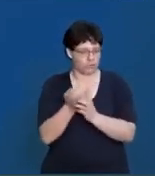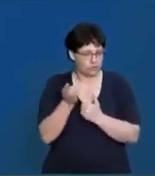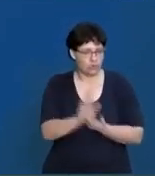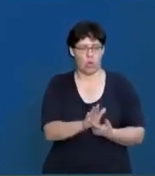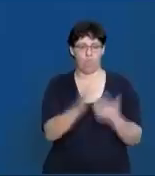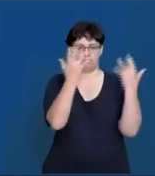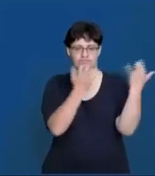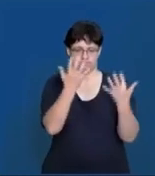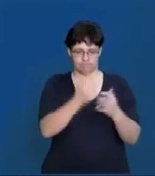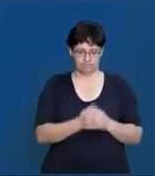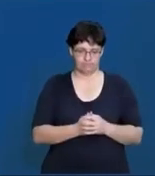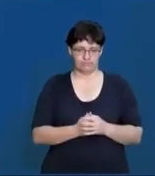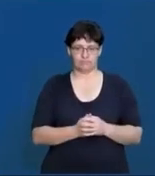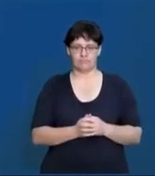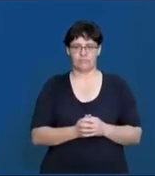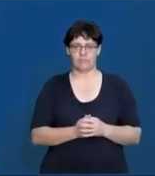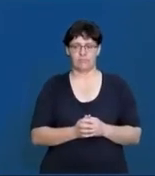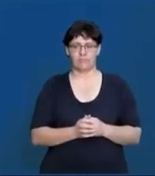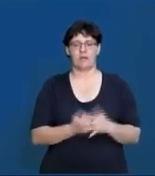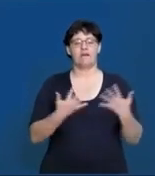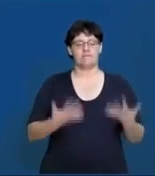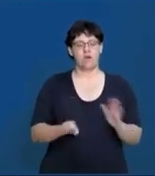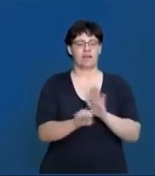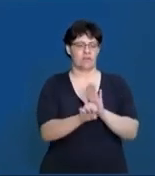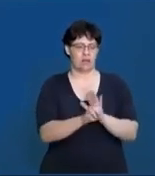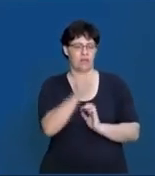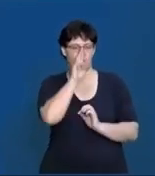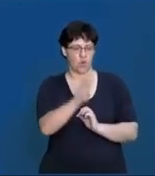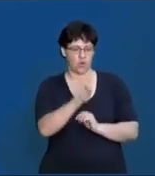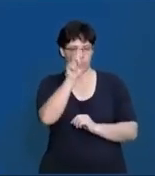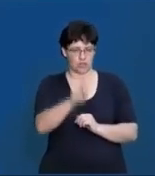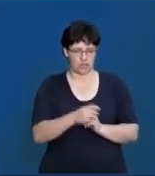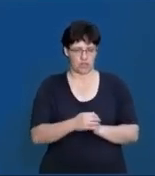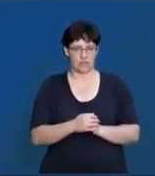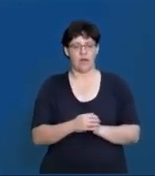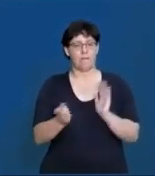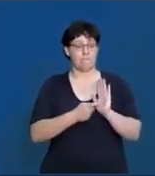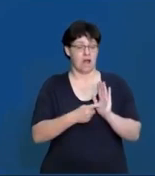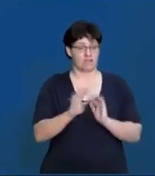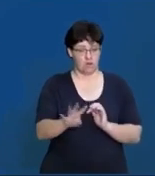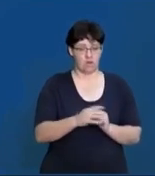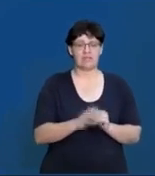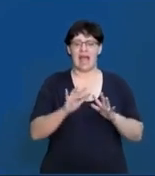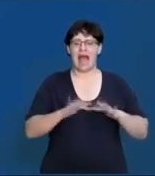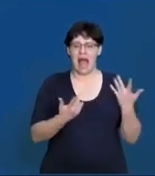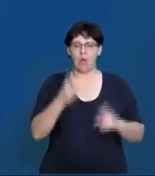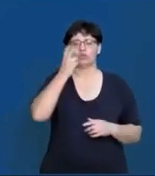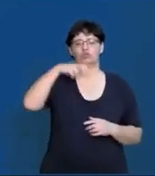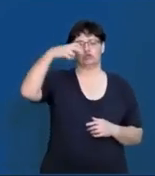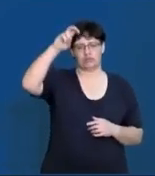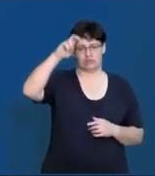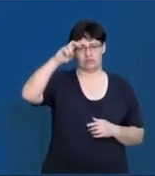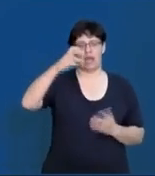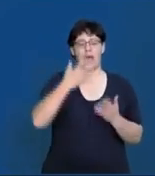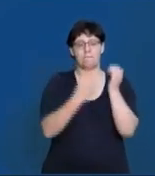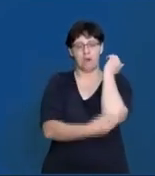correct. So always show your working for calculate type of questions there. Right. For example, let's look at a question that carries 4 marks. It